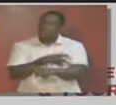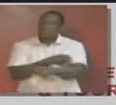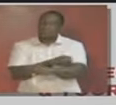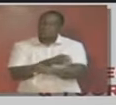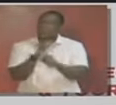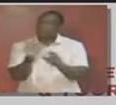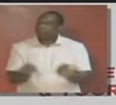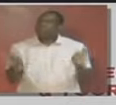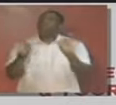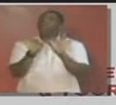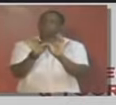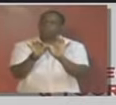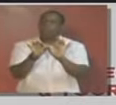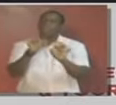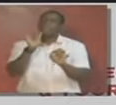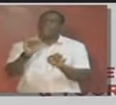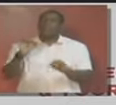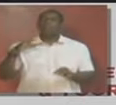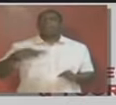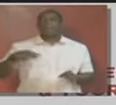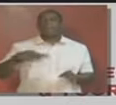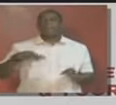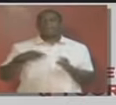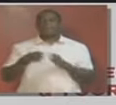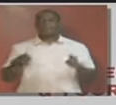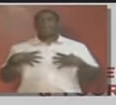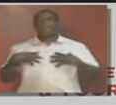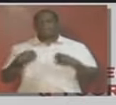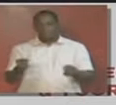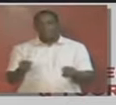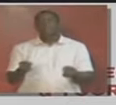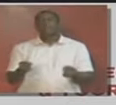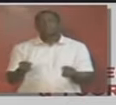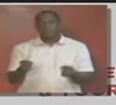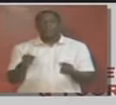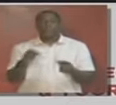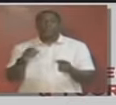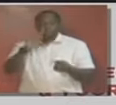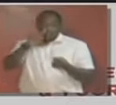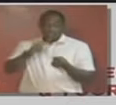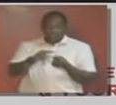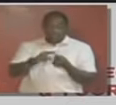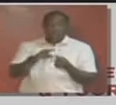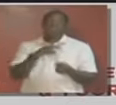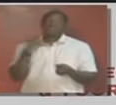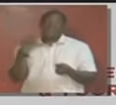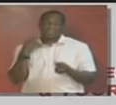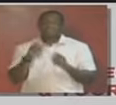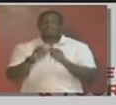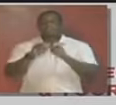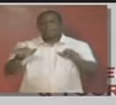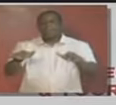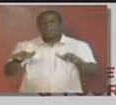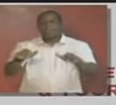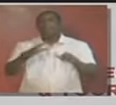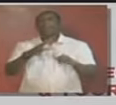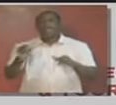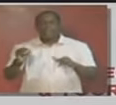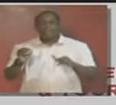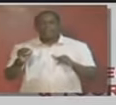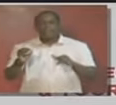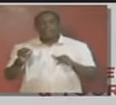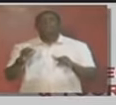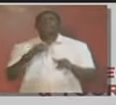to have a beneficial public health impact in terms of reducing the risk of transmission and reducing the risk